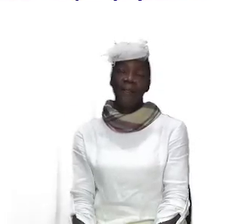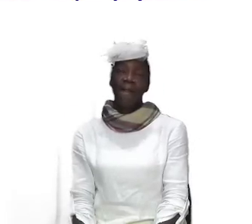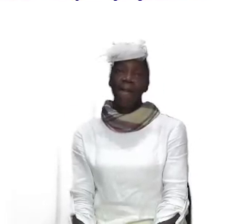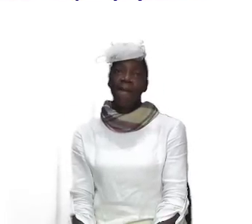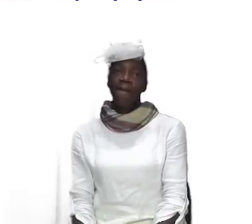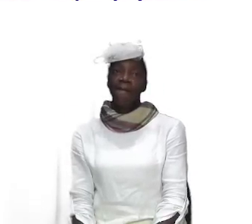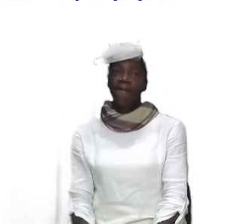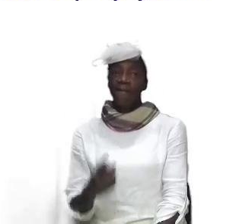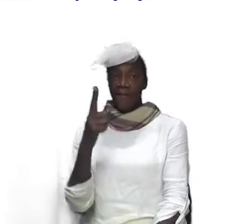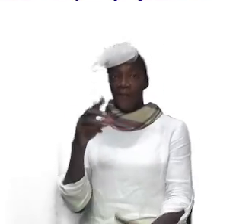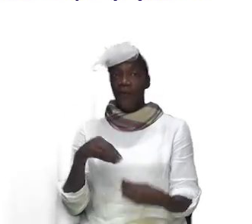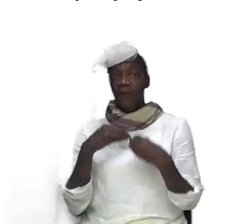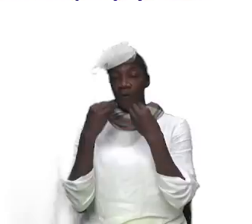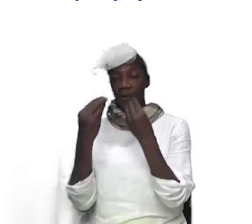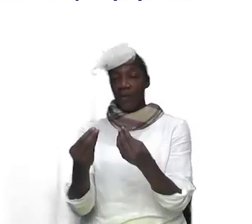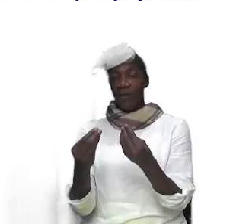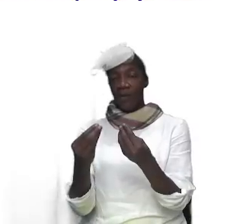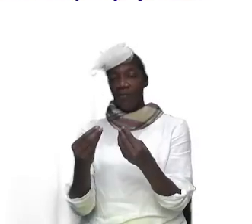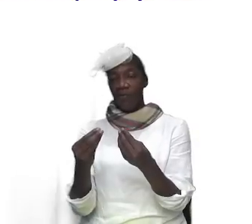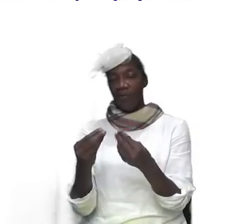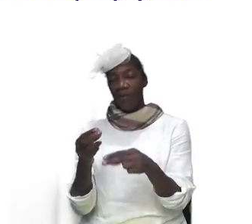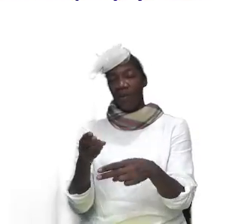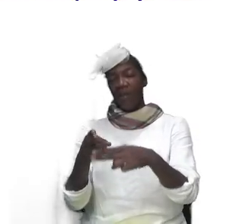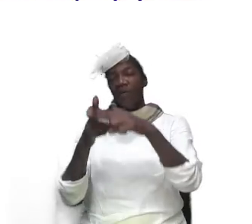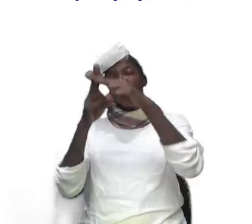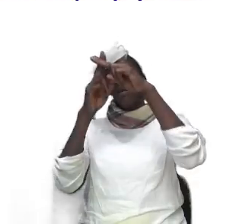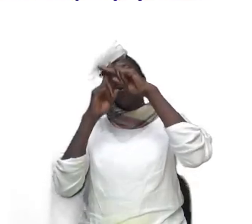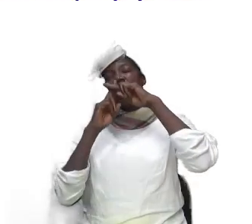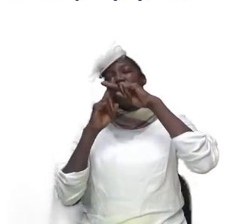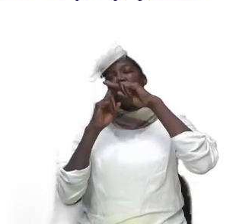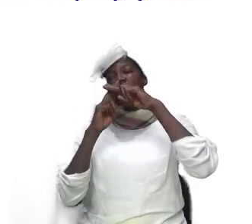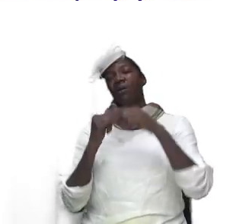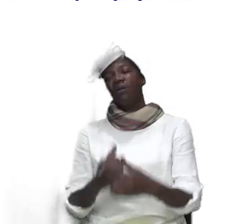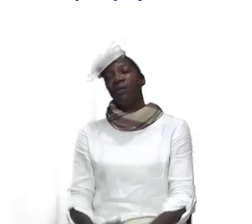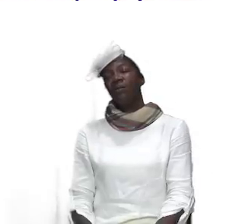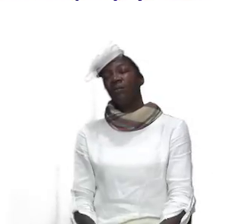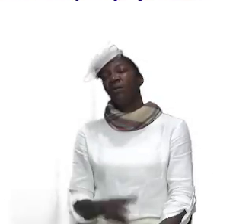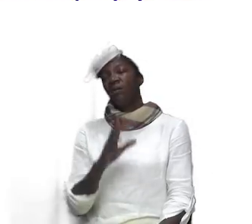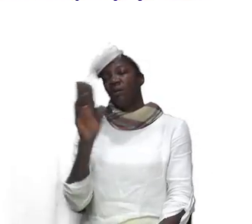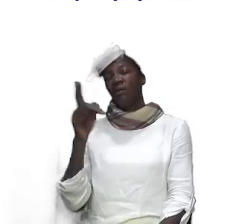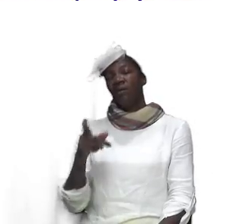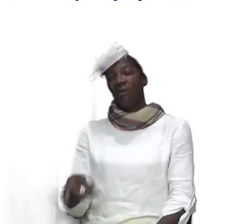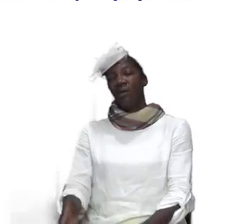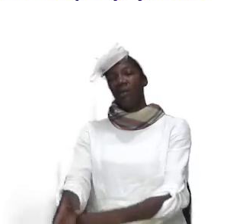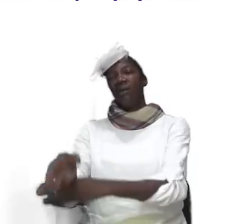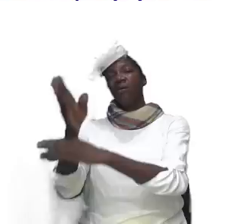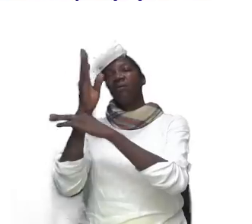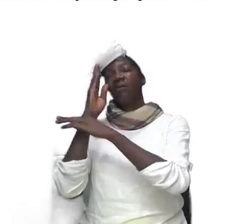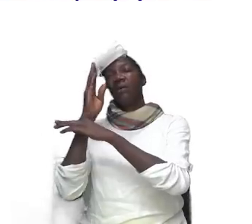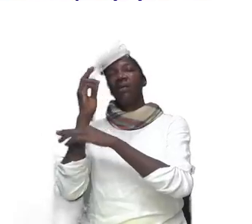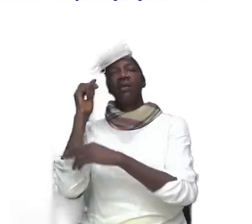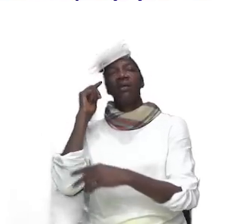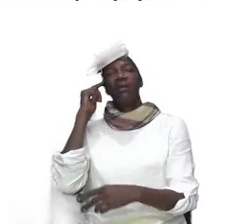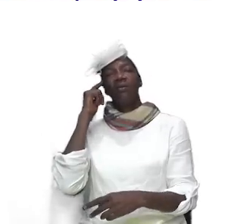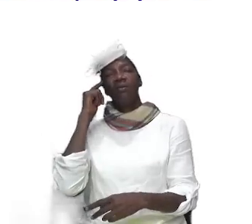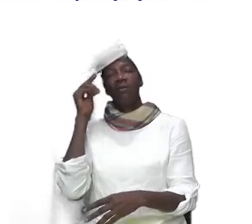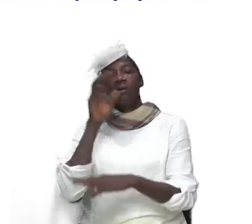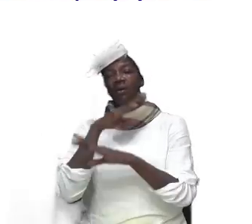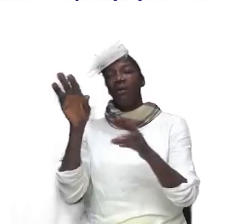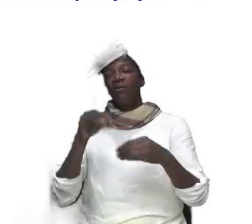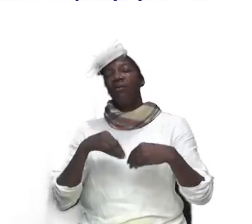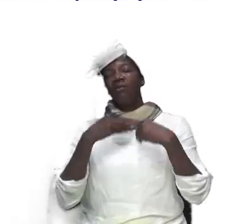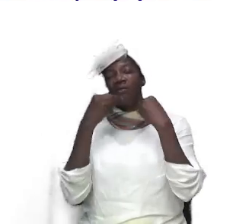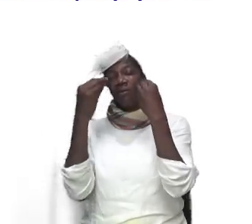When you give, be humble about it. Don't make your right hand know what it, in other words, you don't have to go publicize